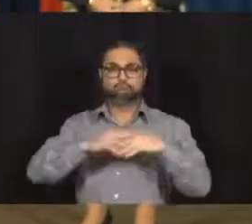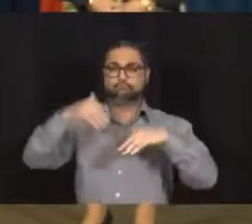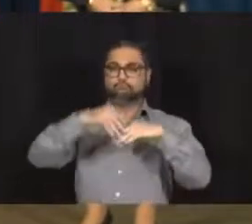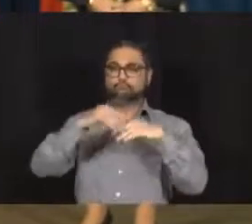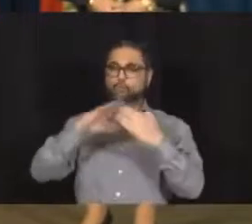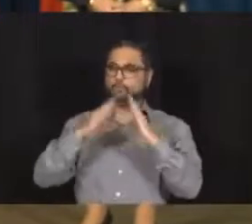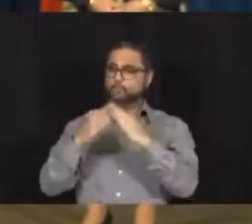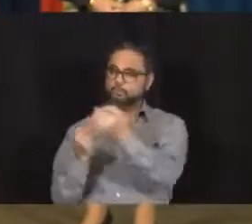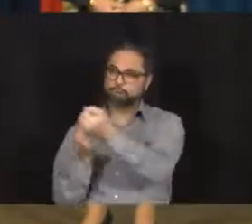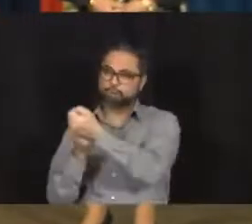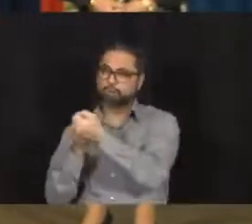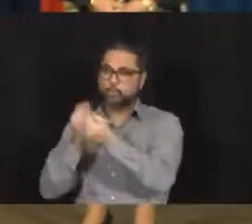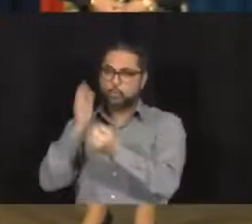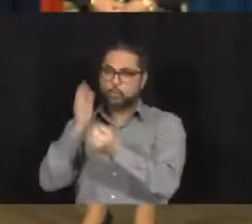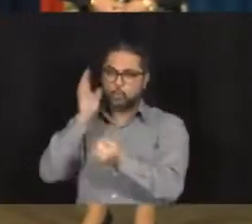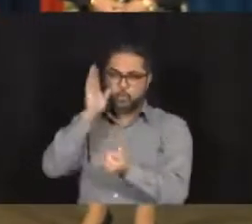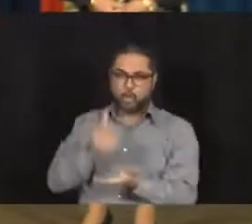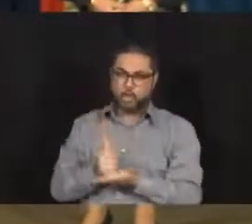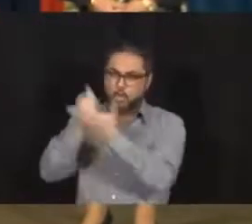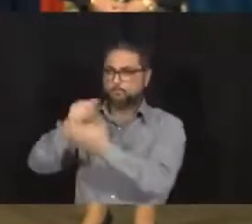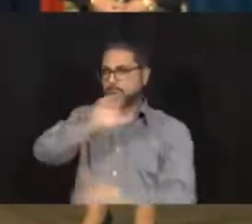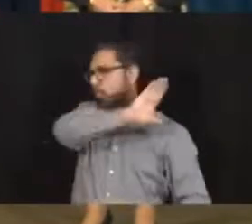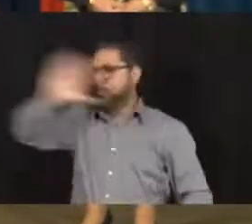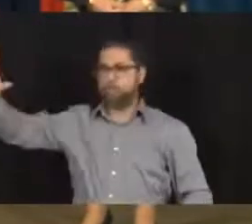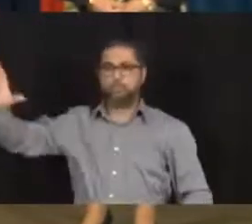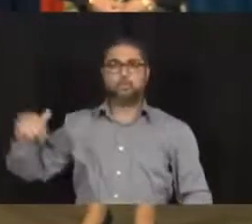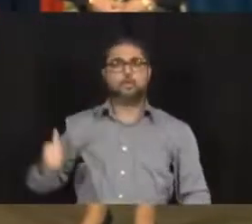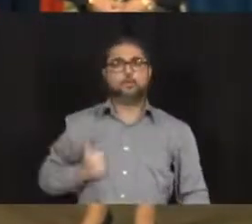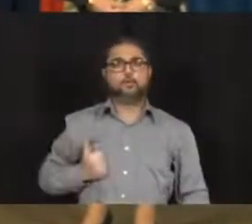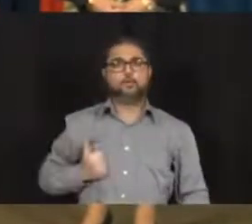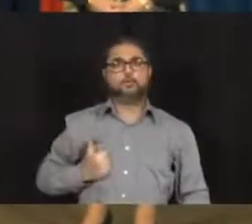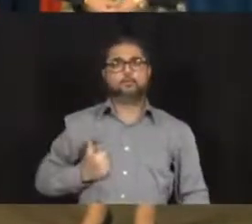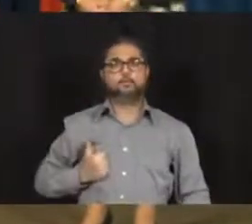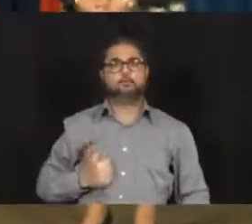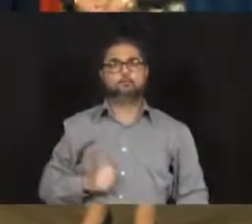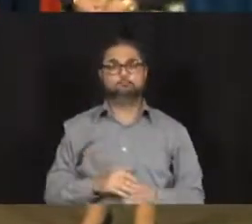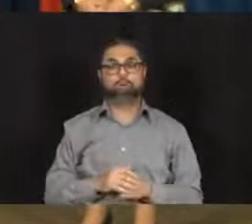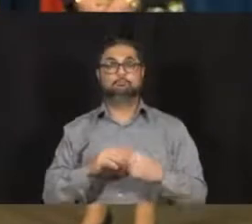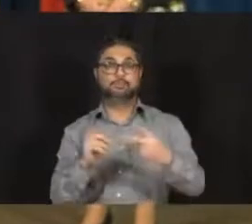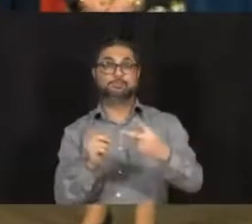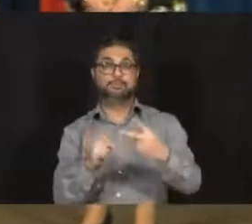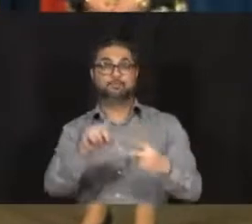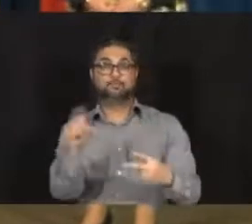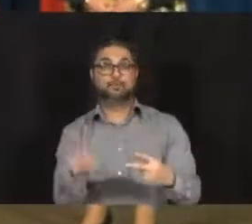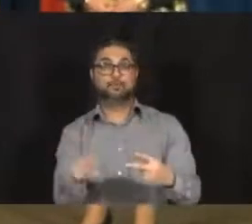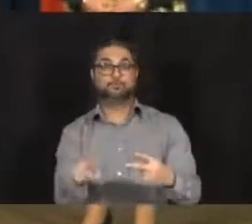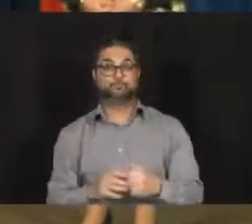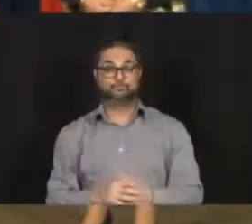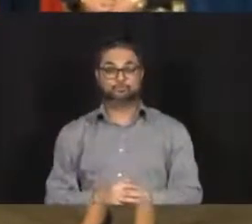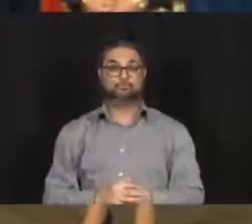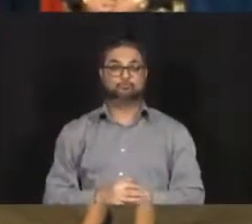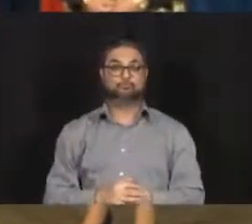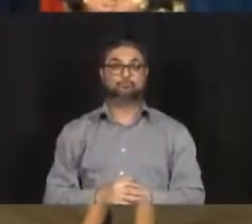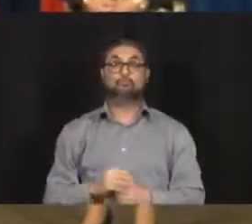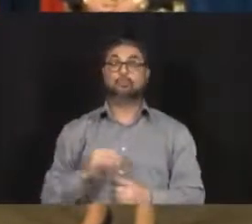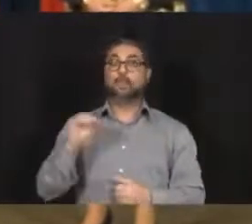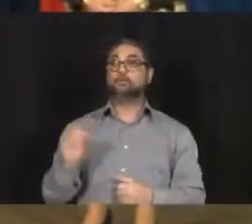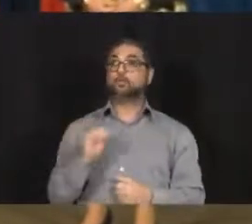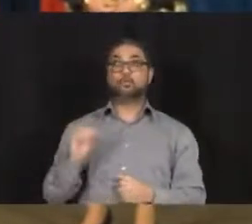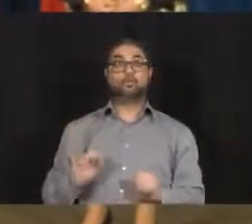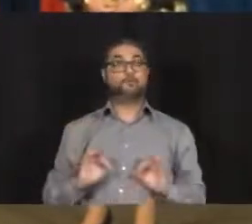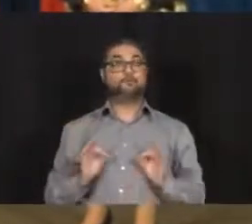this country. And Premier, as you're well aware that millions of families in this province are trying to plan their lives right